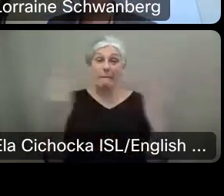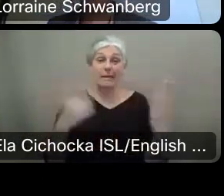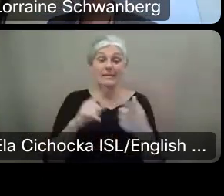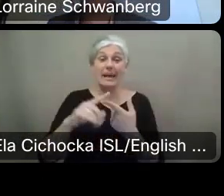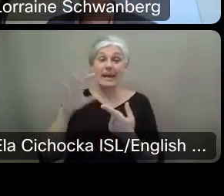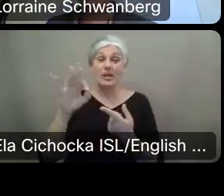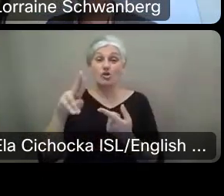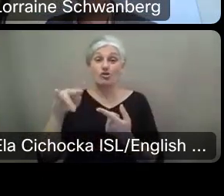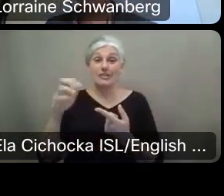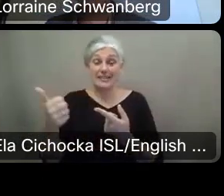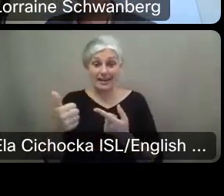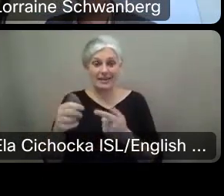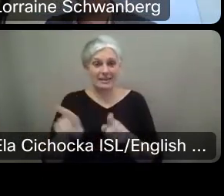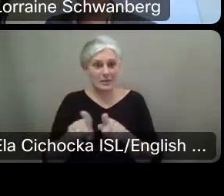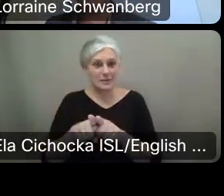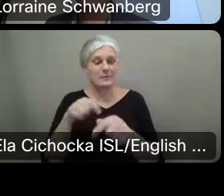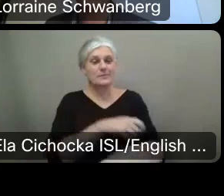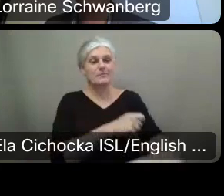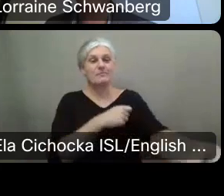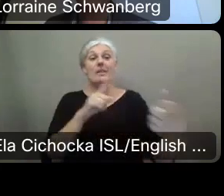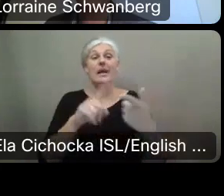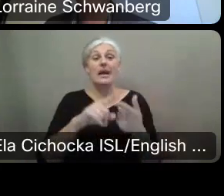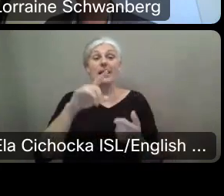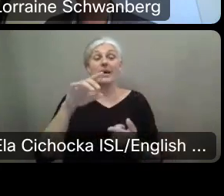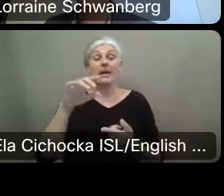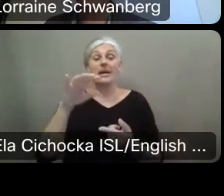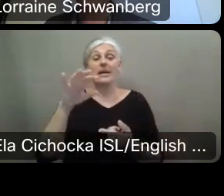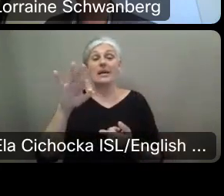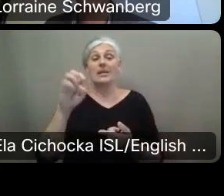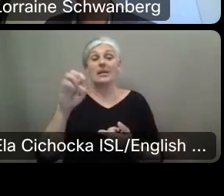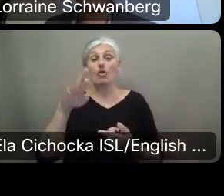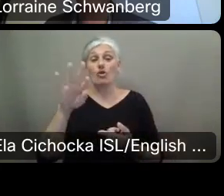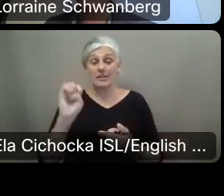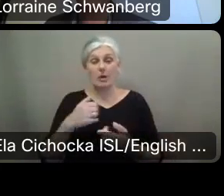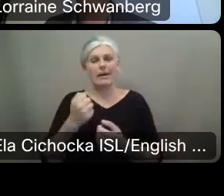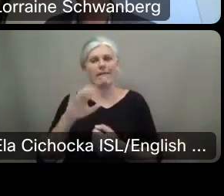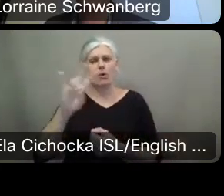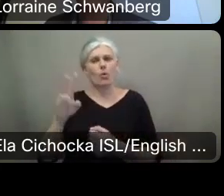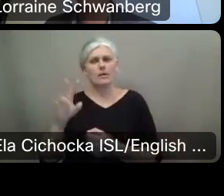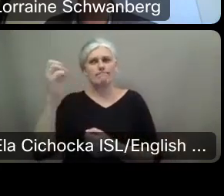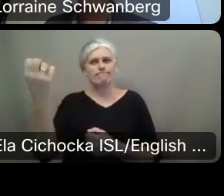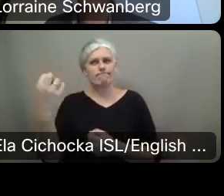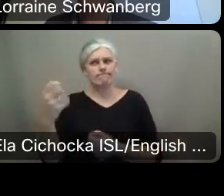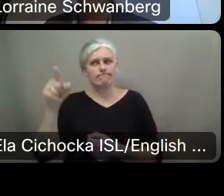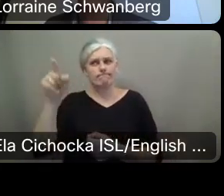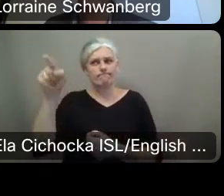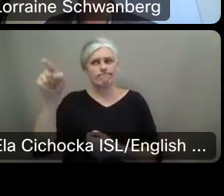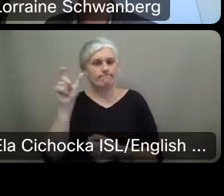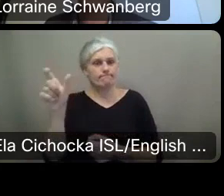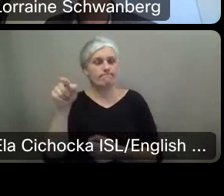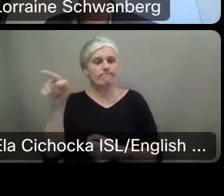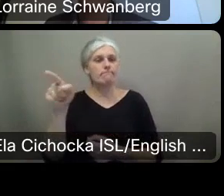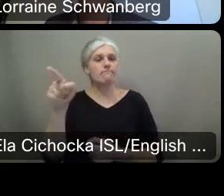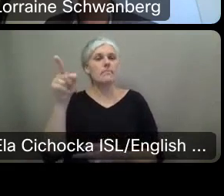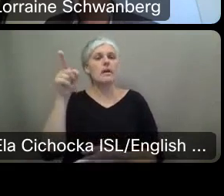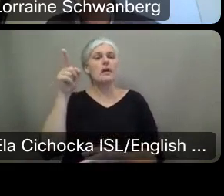Georgia, sorry. We have had a question, and it goes, as a